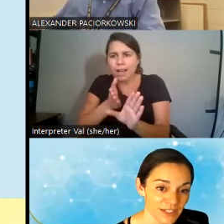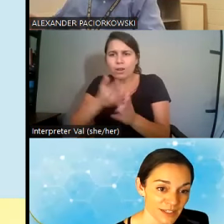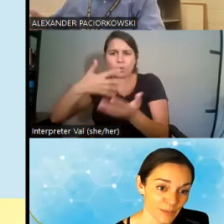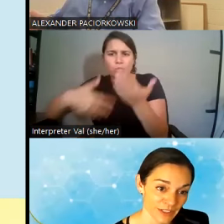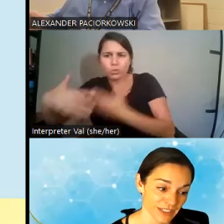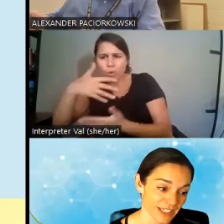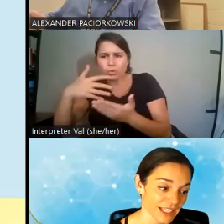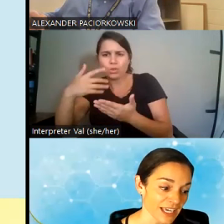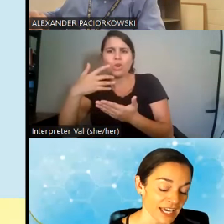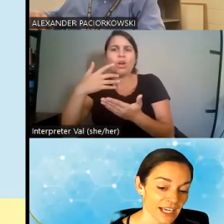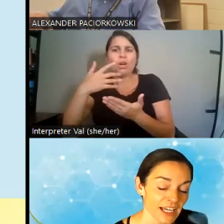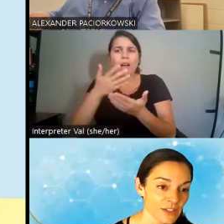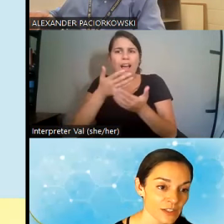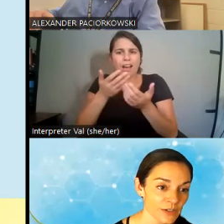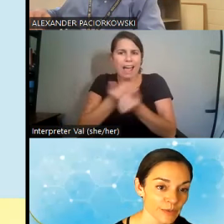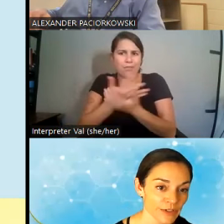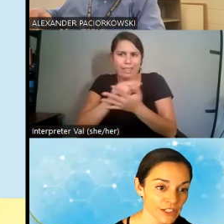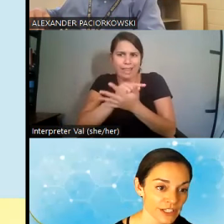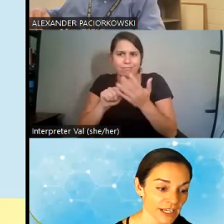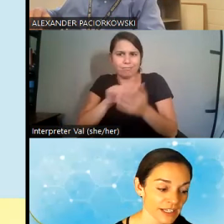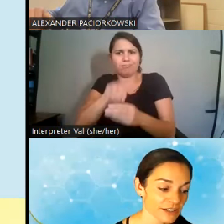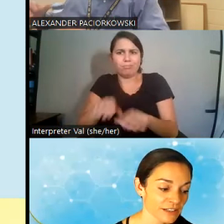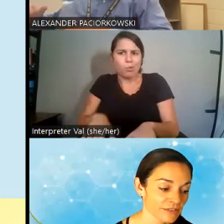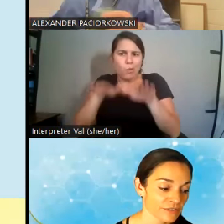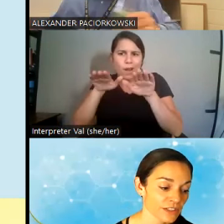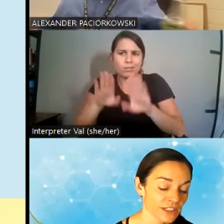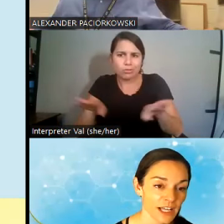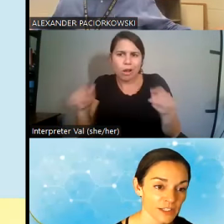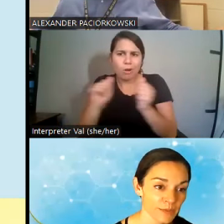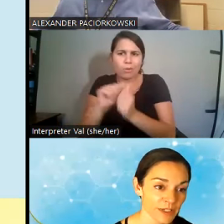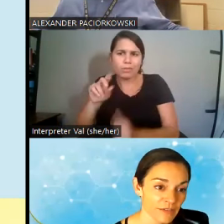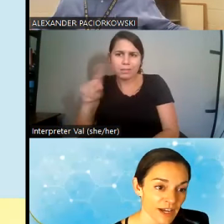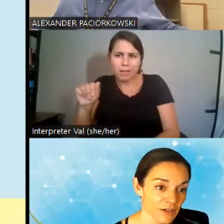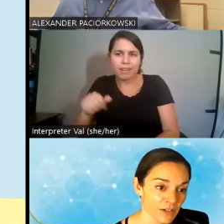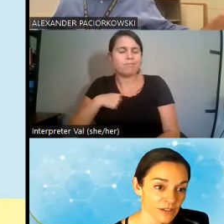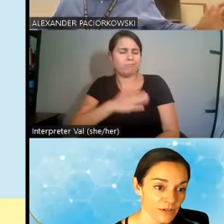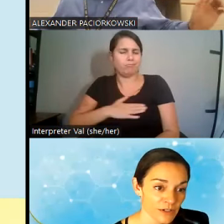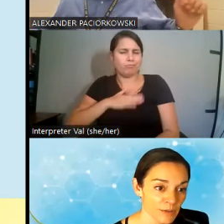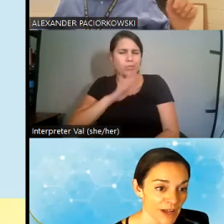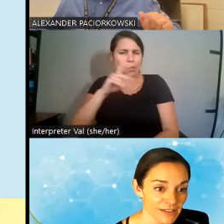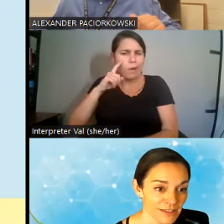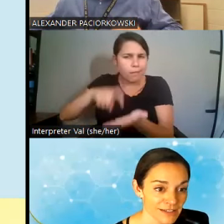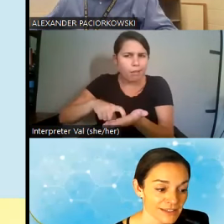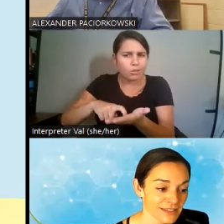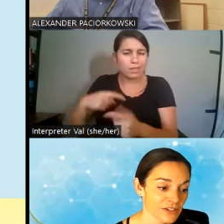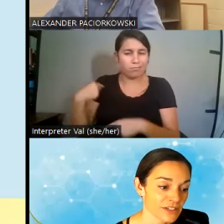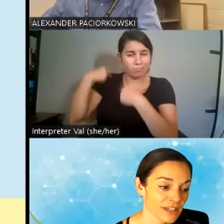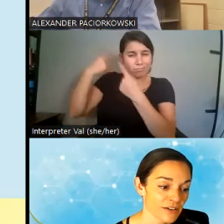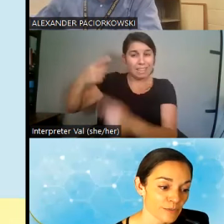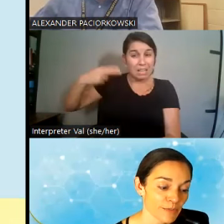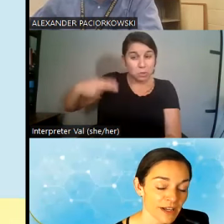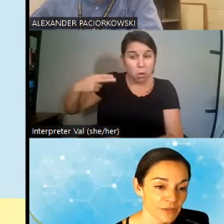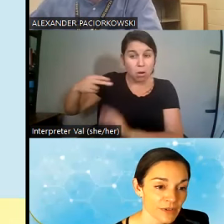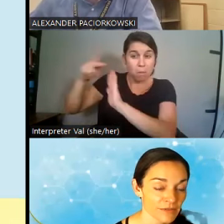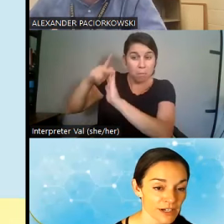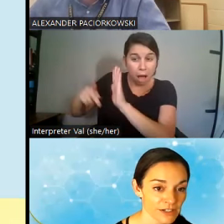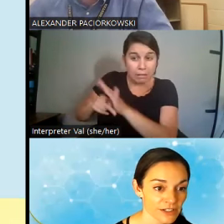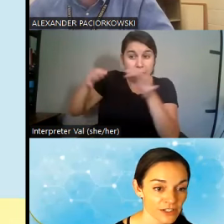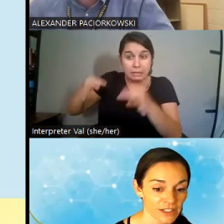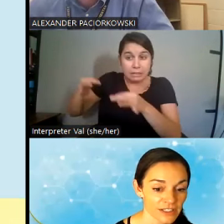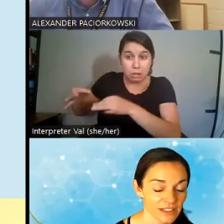with a disability. And I also appreciate your full acknowledgement of how historical policy decisions have